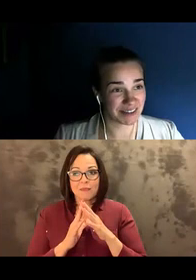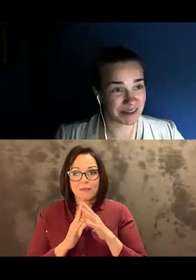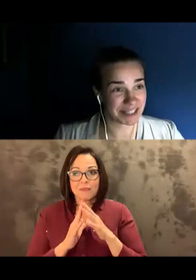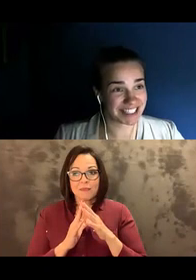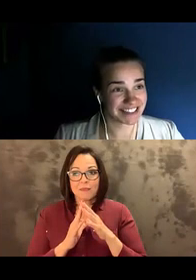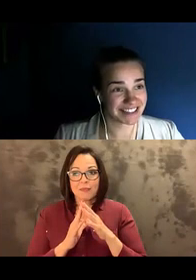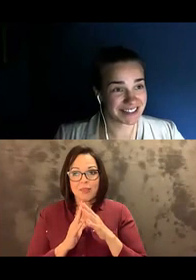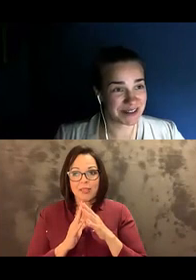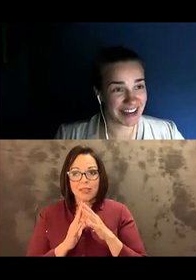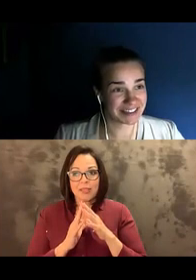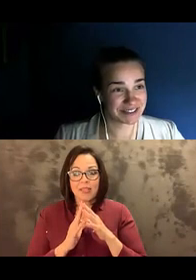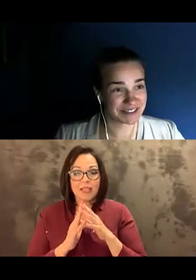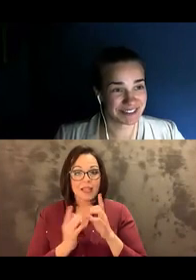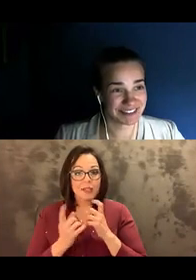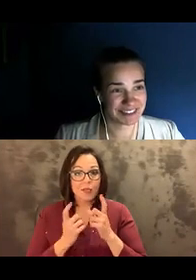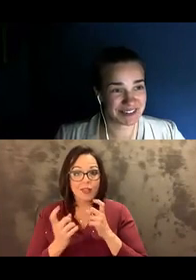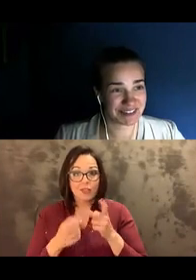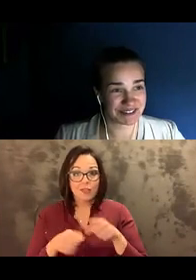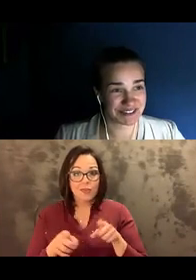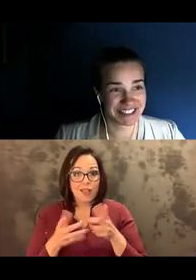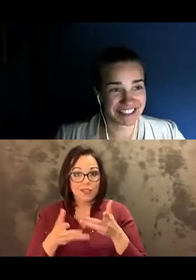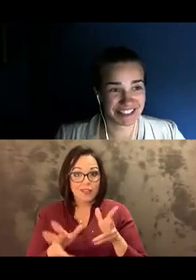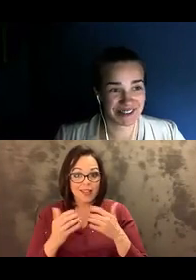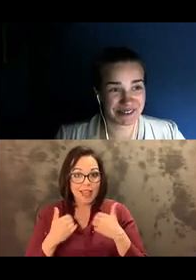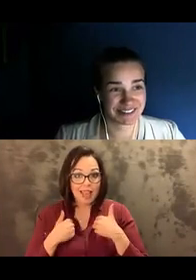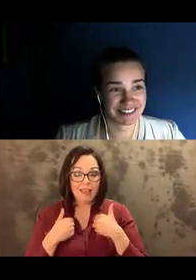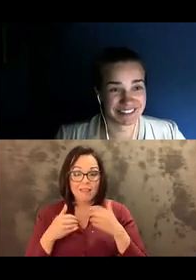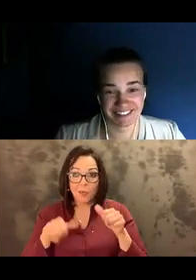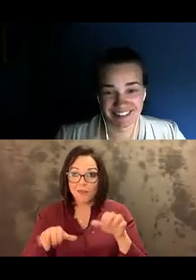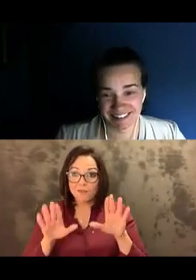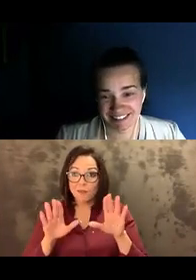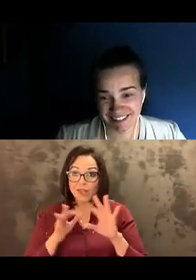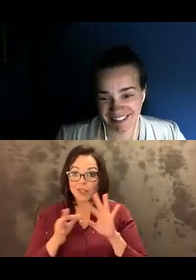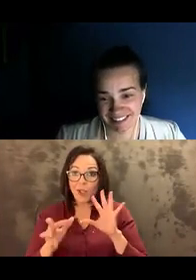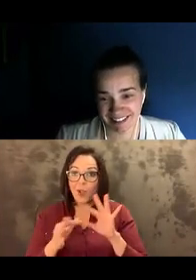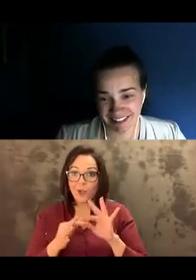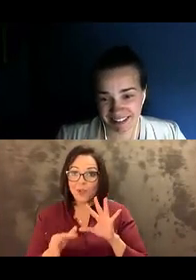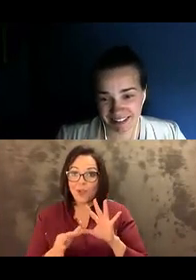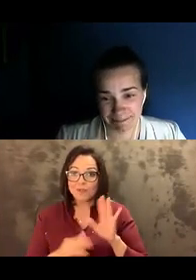if that's all the questions you have, you are free to go.